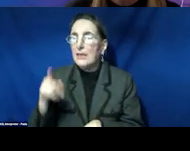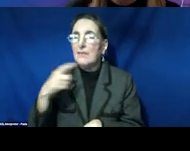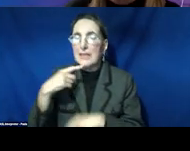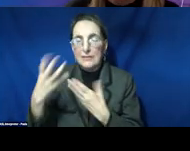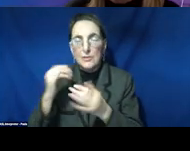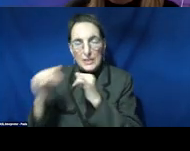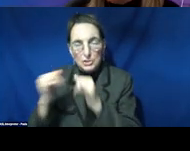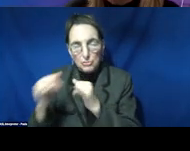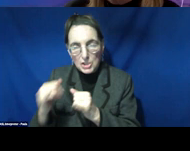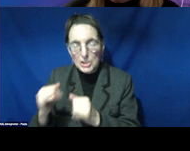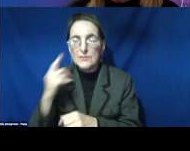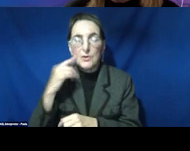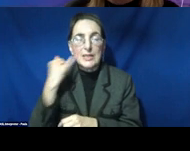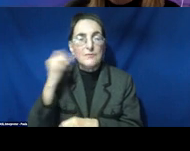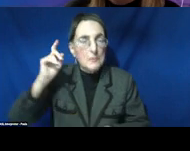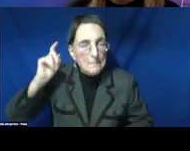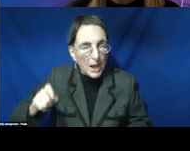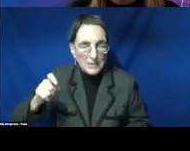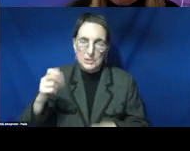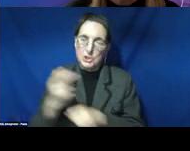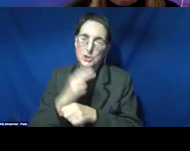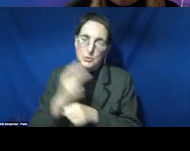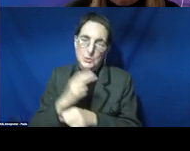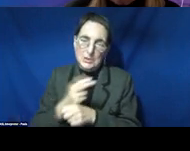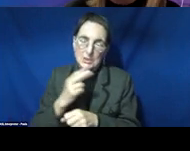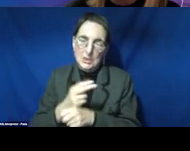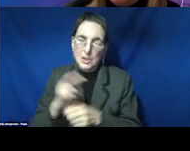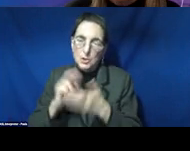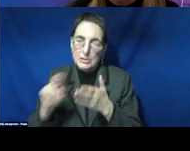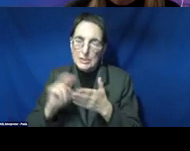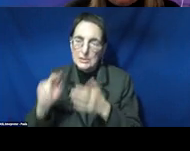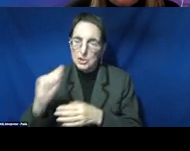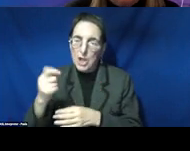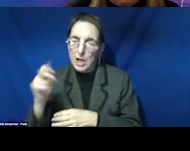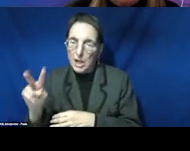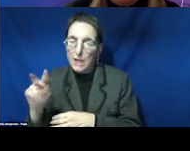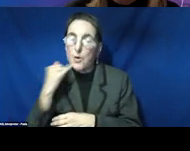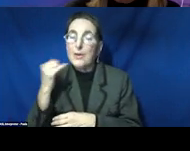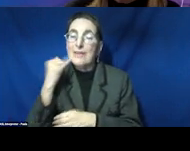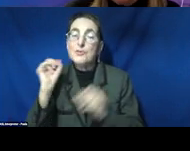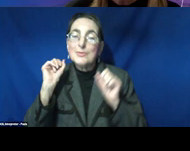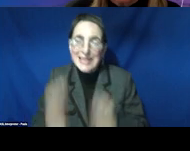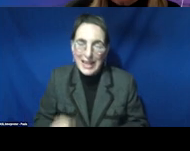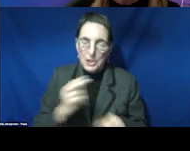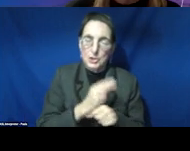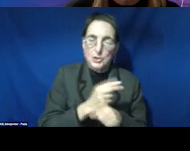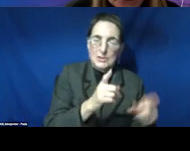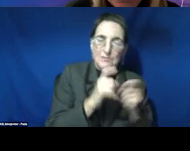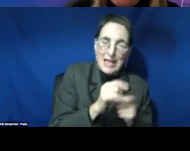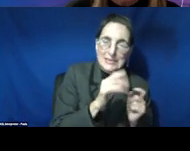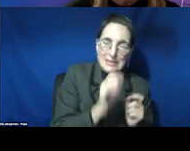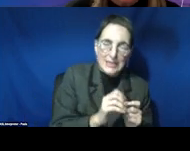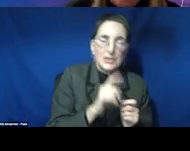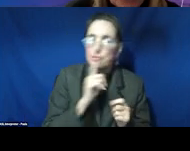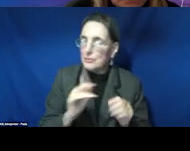instructions for whether you have to use what system you have to use. So we're very clear about this. And once again, we are